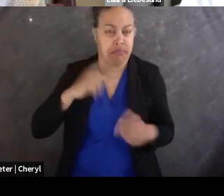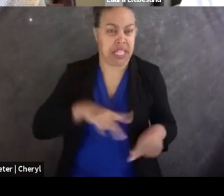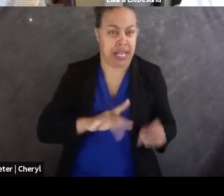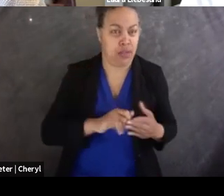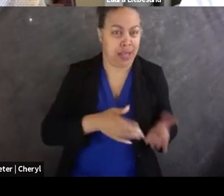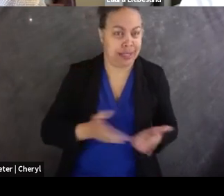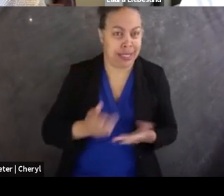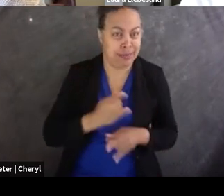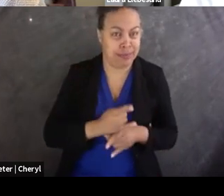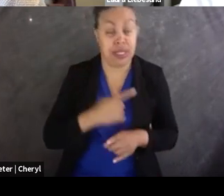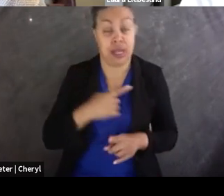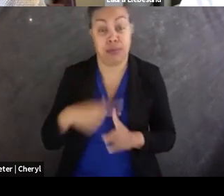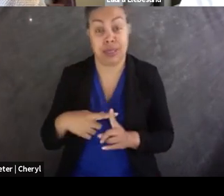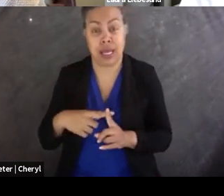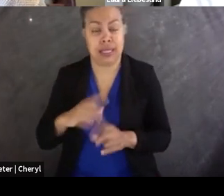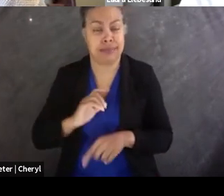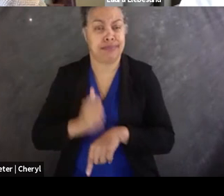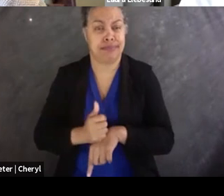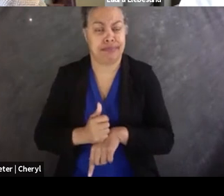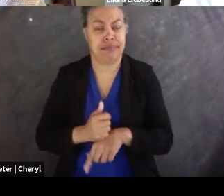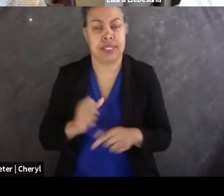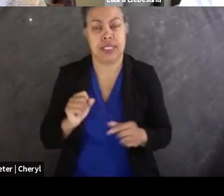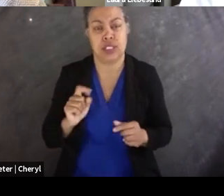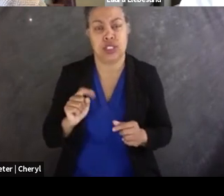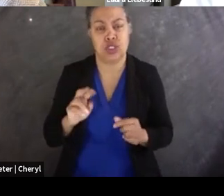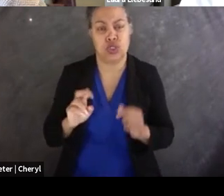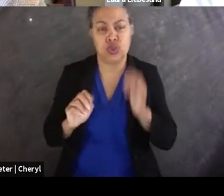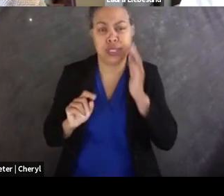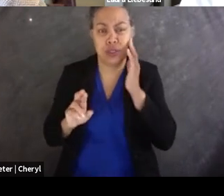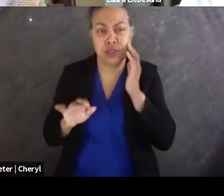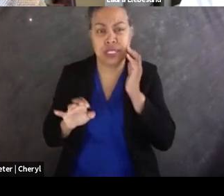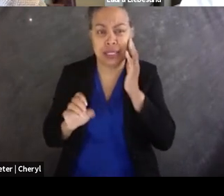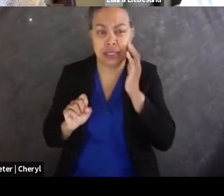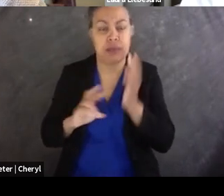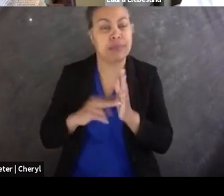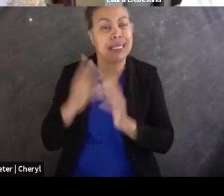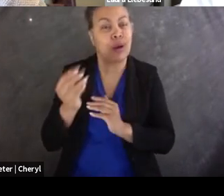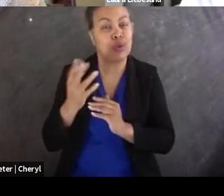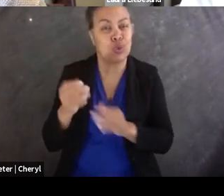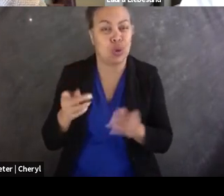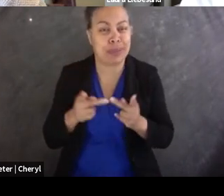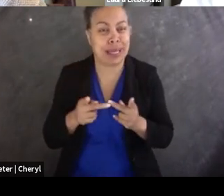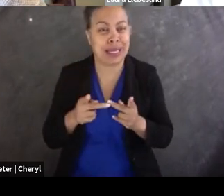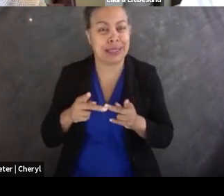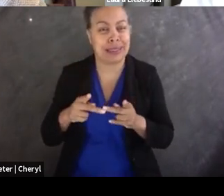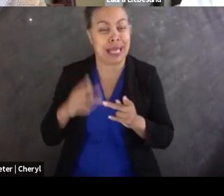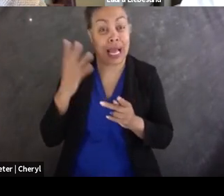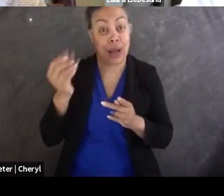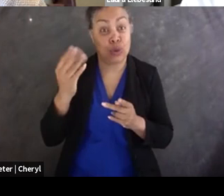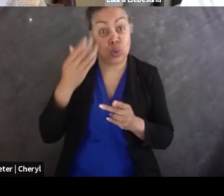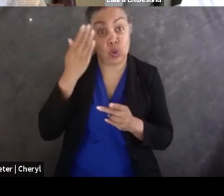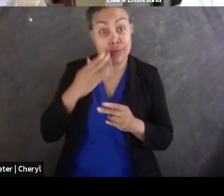the establishment of parklets and streeteries. That's the creation of outdoor spaces,